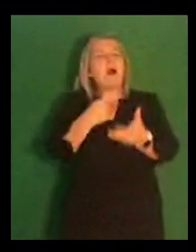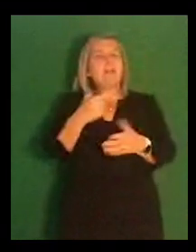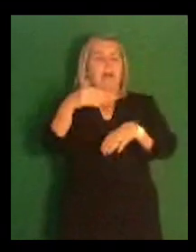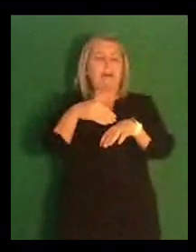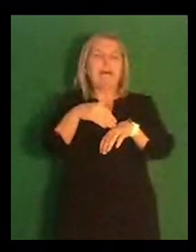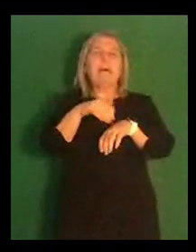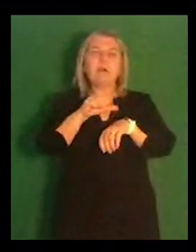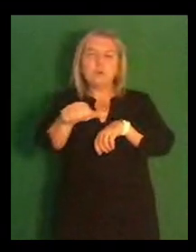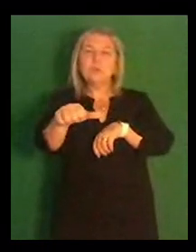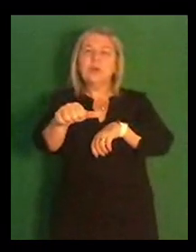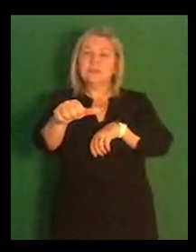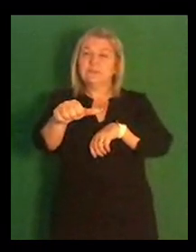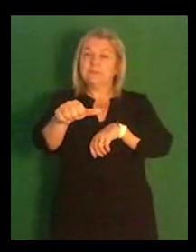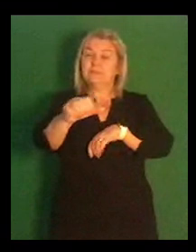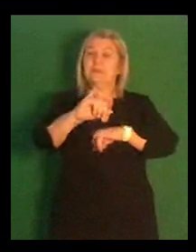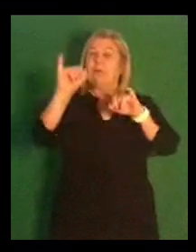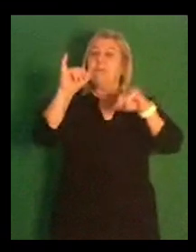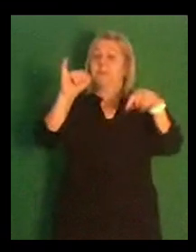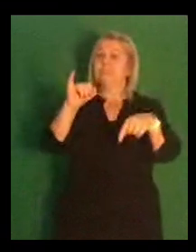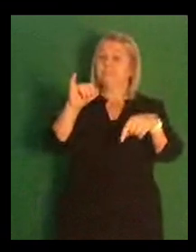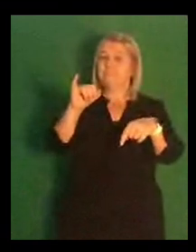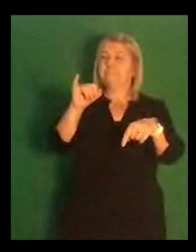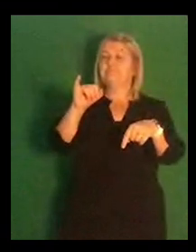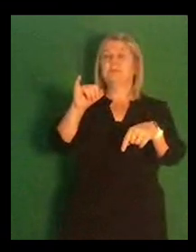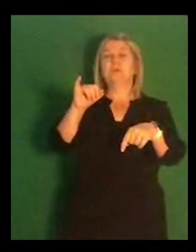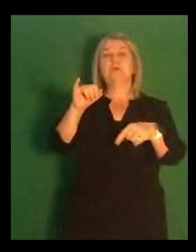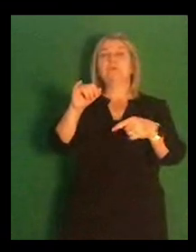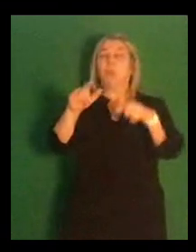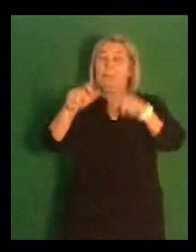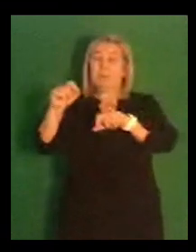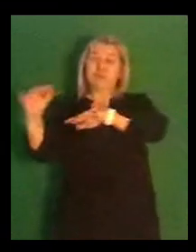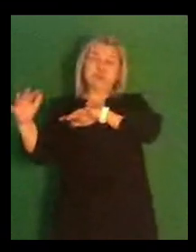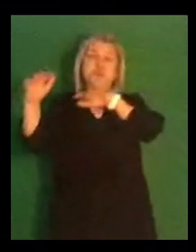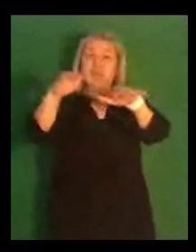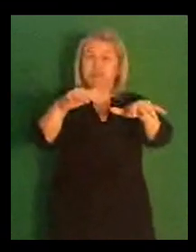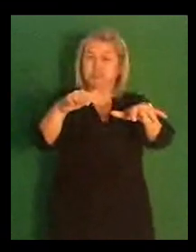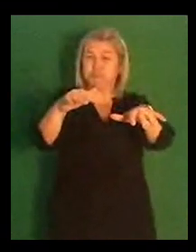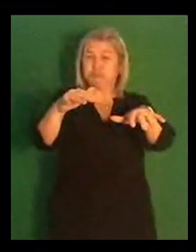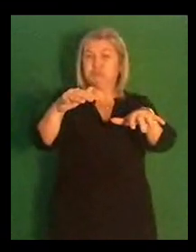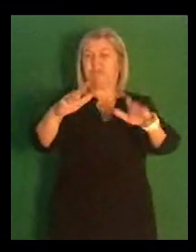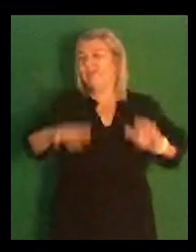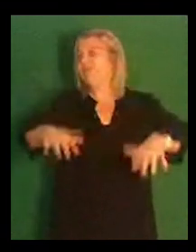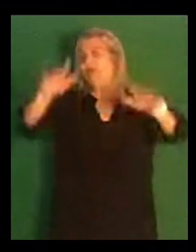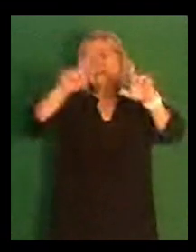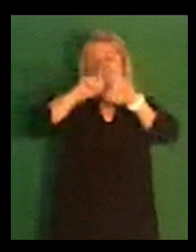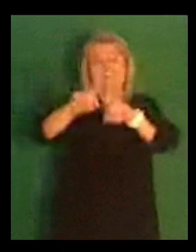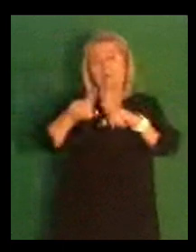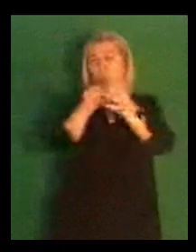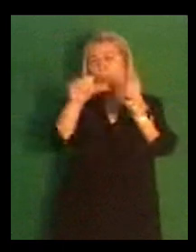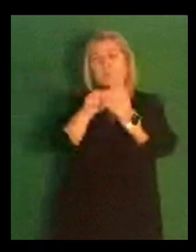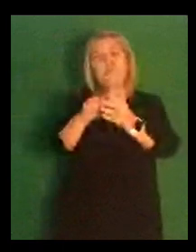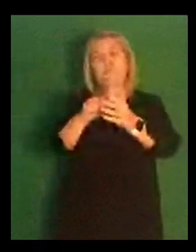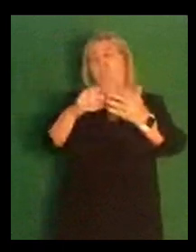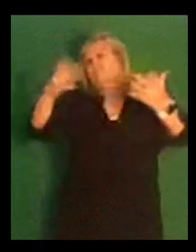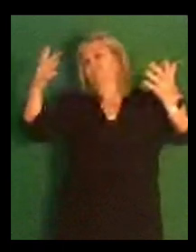crisis. So the mass displacement of people, and the fact that we, so lots of people will be displaced, we will have more refugees